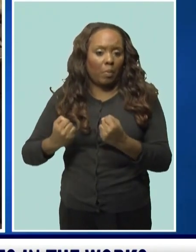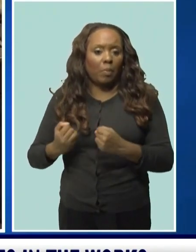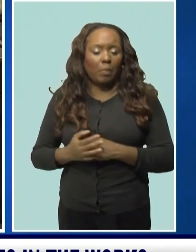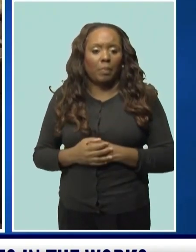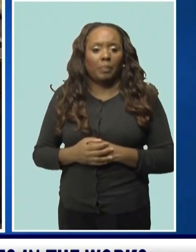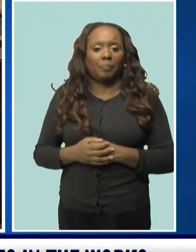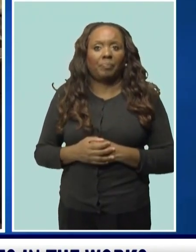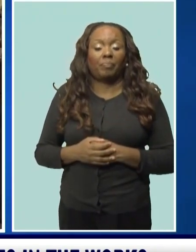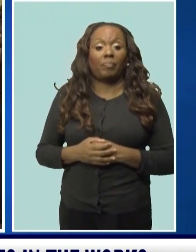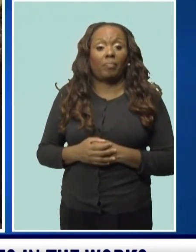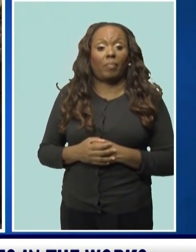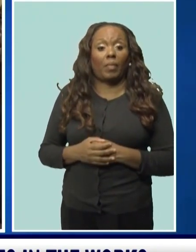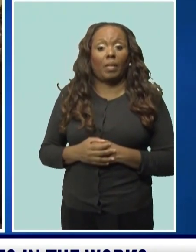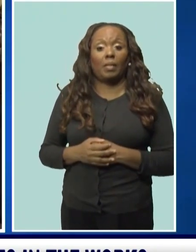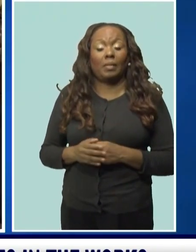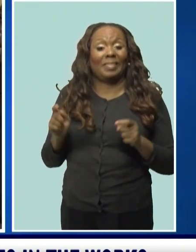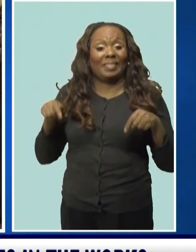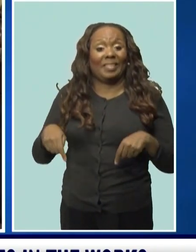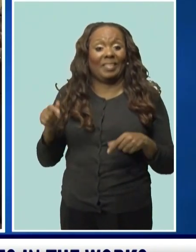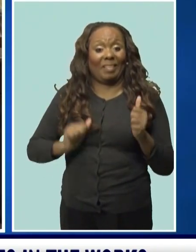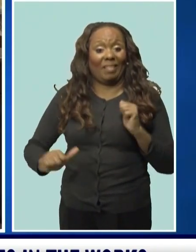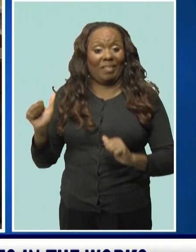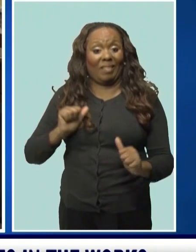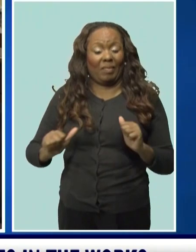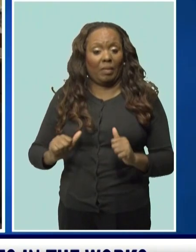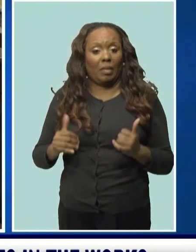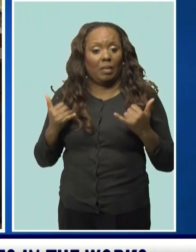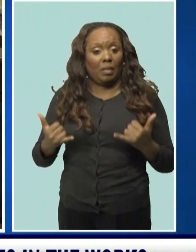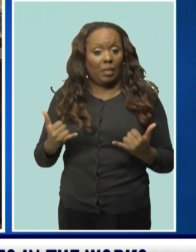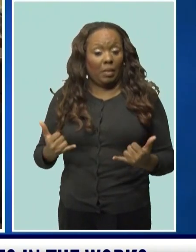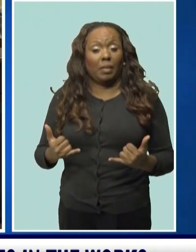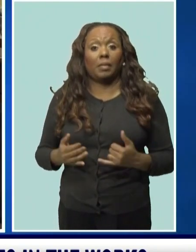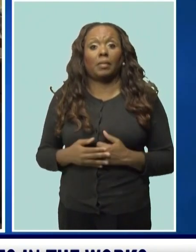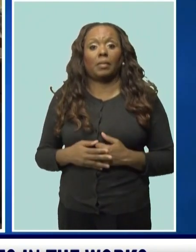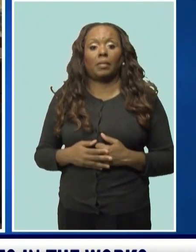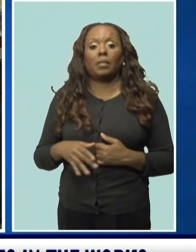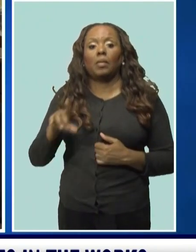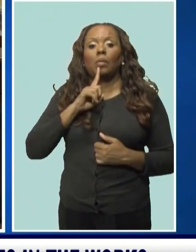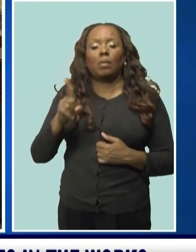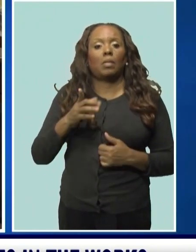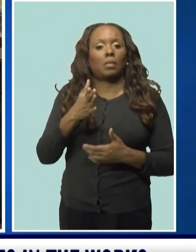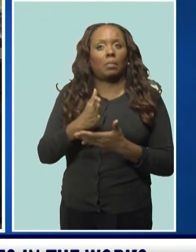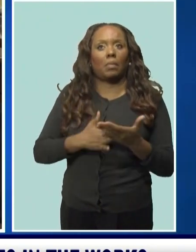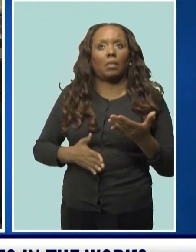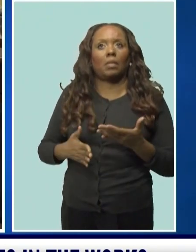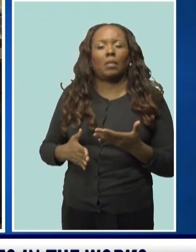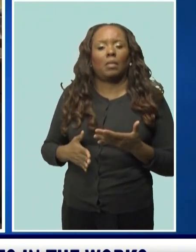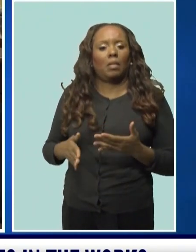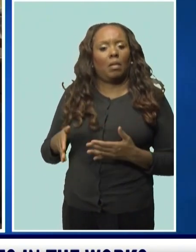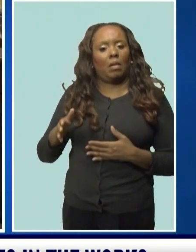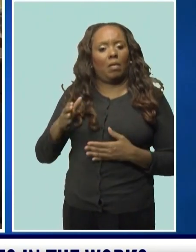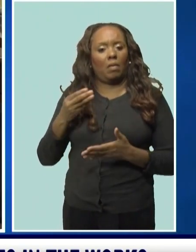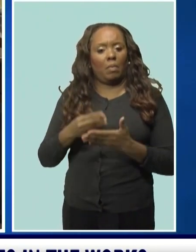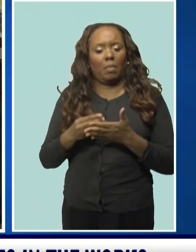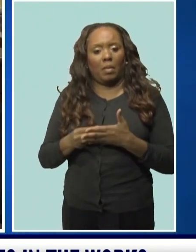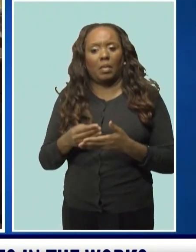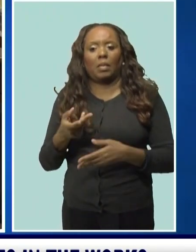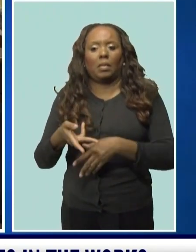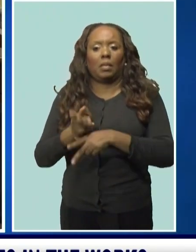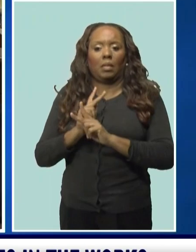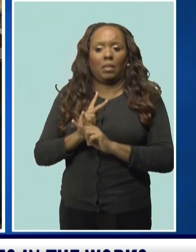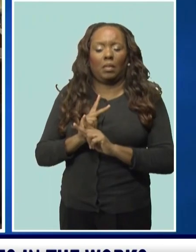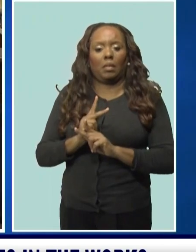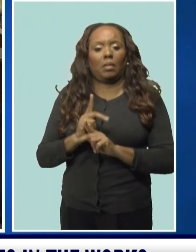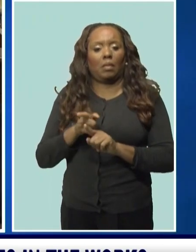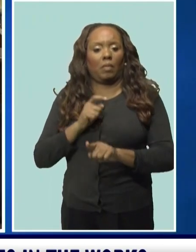This particular activity that we're engaged in this evening is a part of the loan application process to the